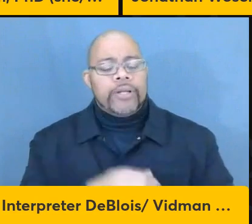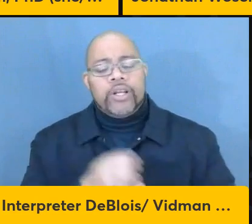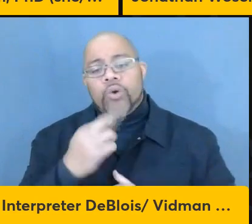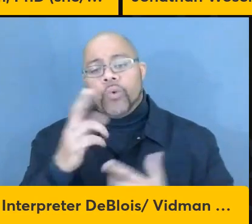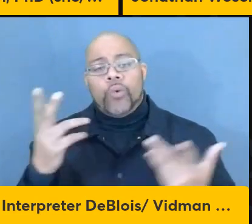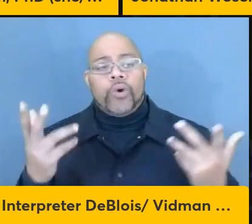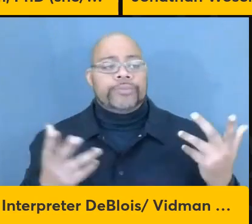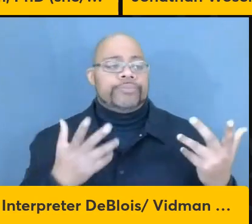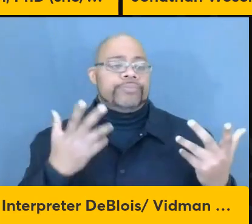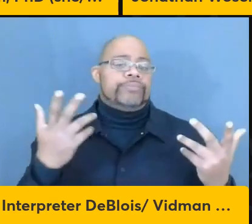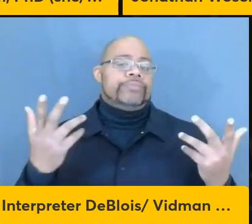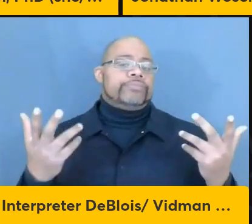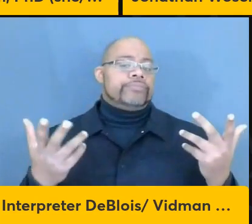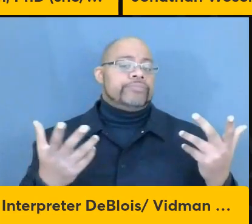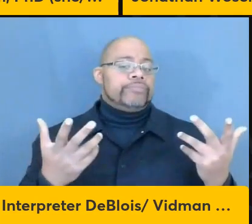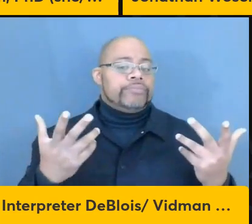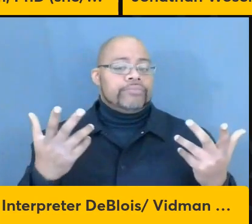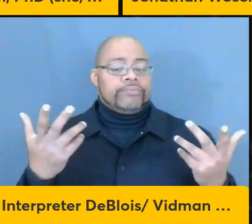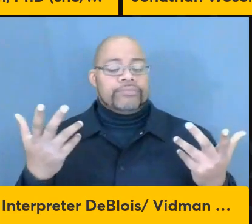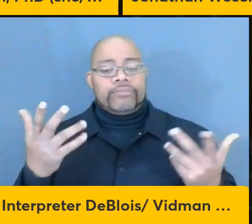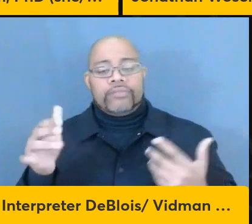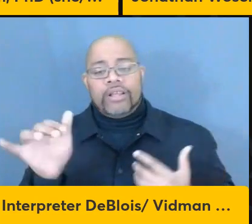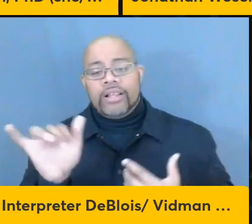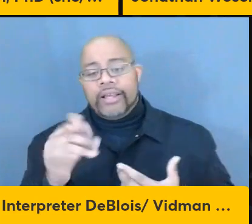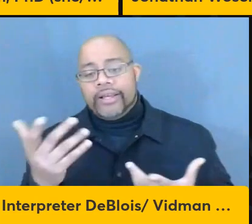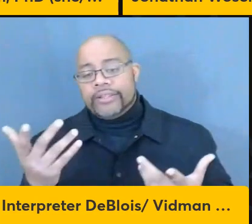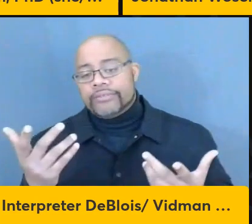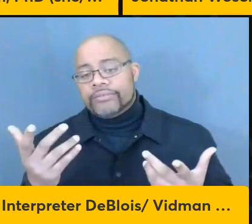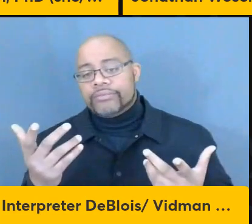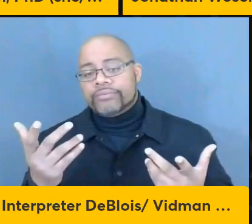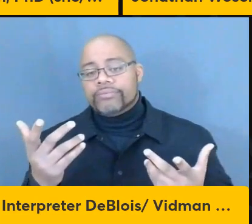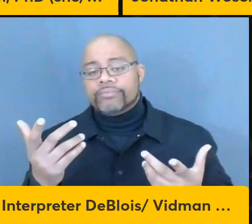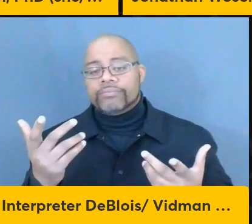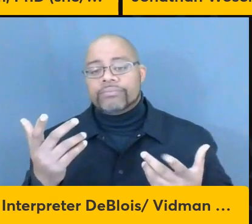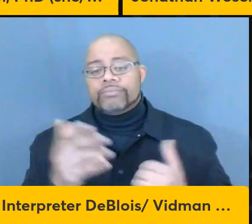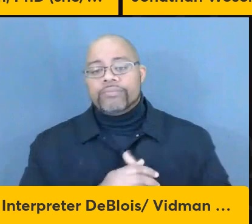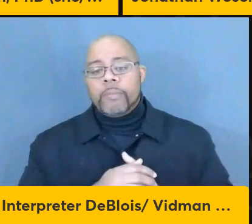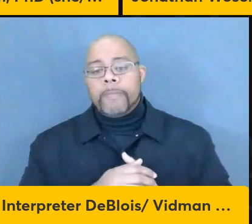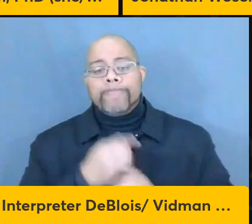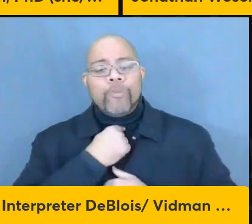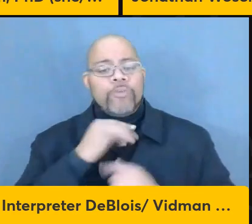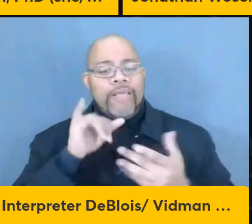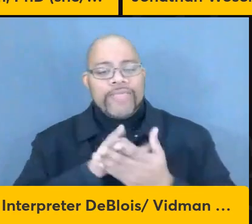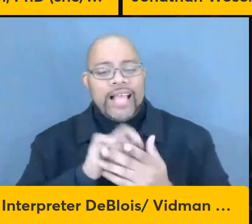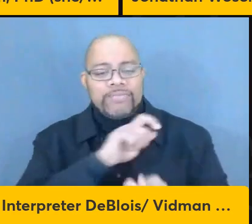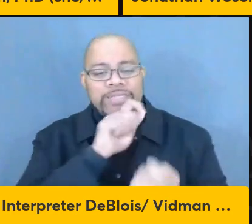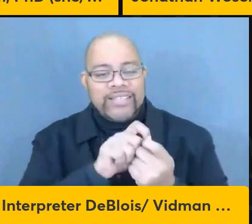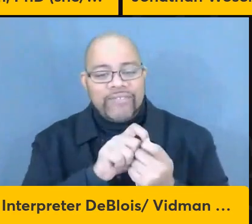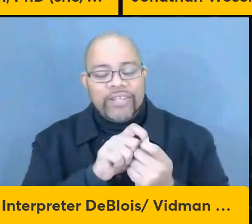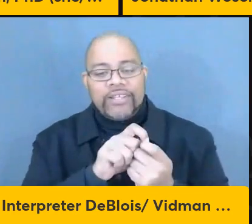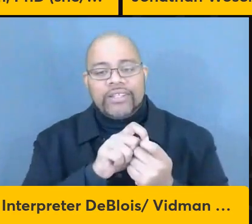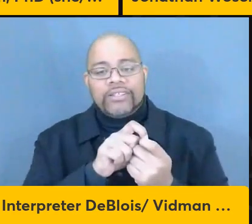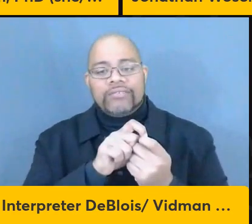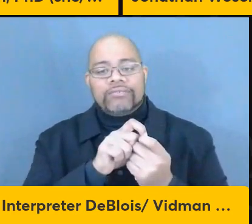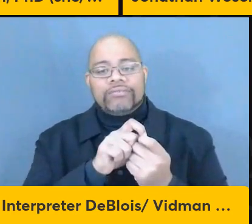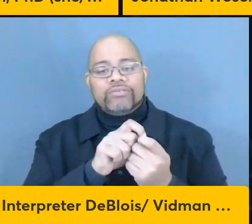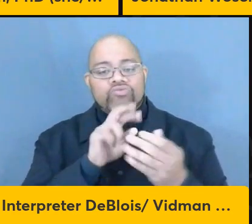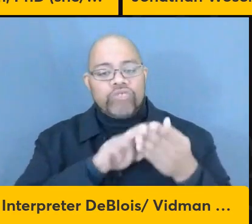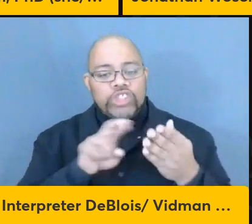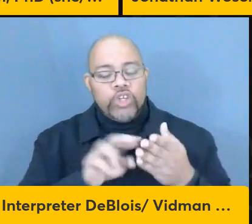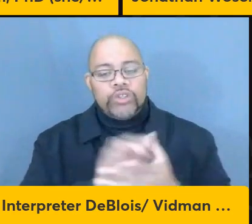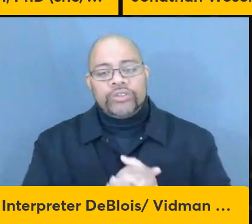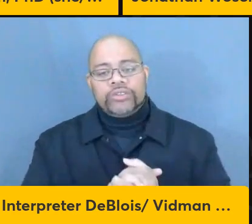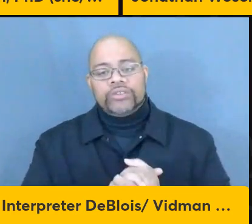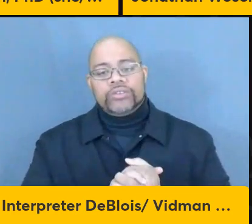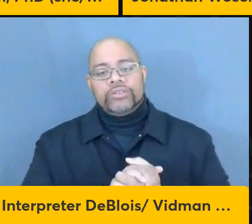or sort of curious about this particular line of research